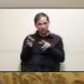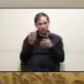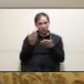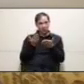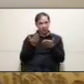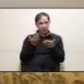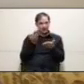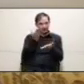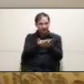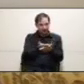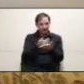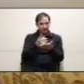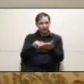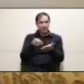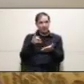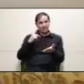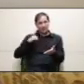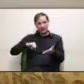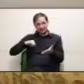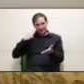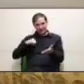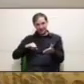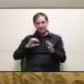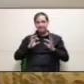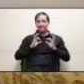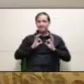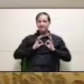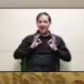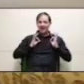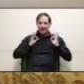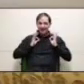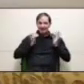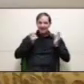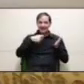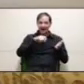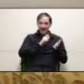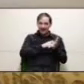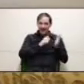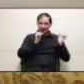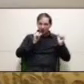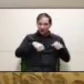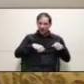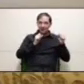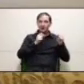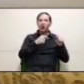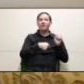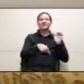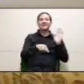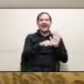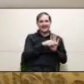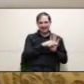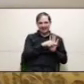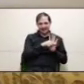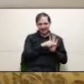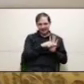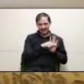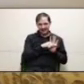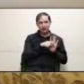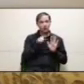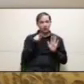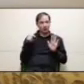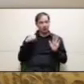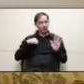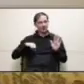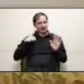Tswai, the mayor has signed an acknowledgement of debt to the